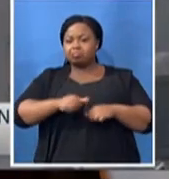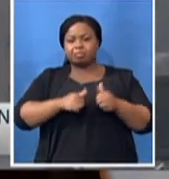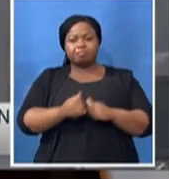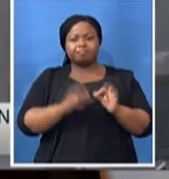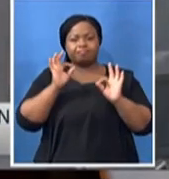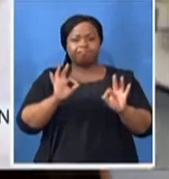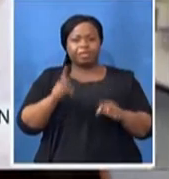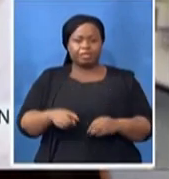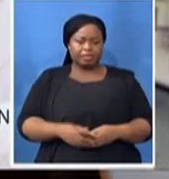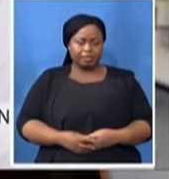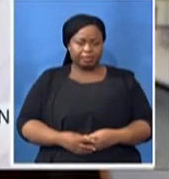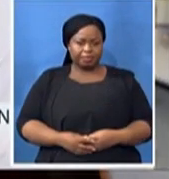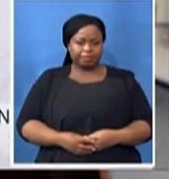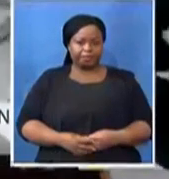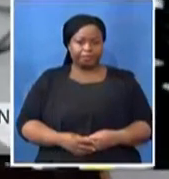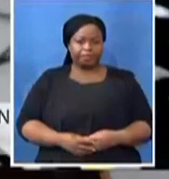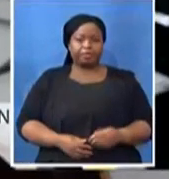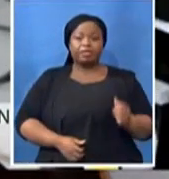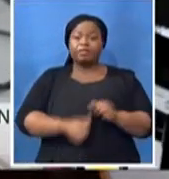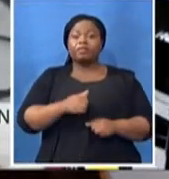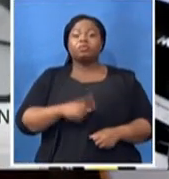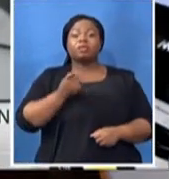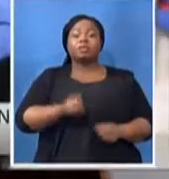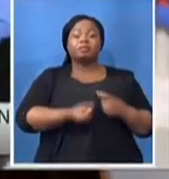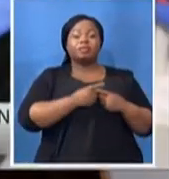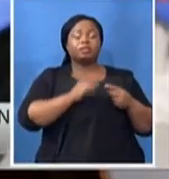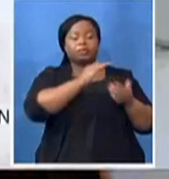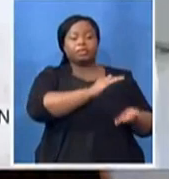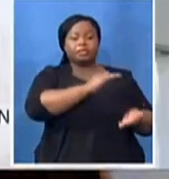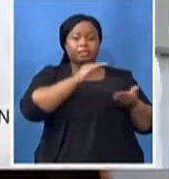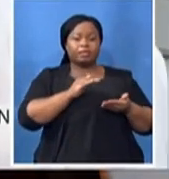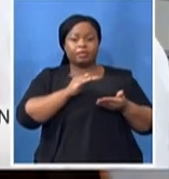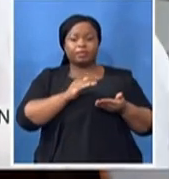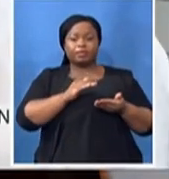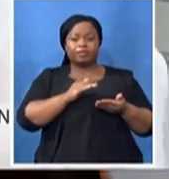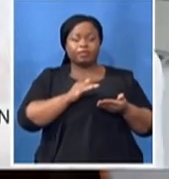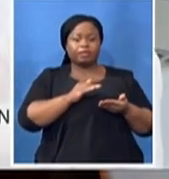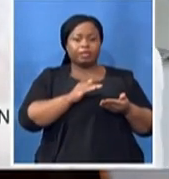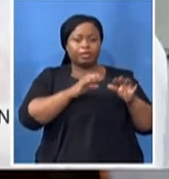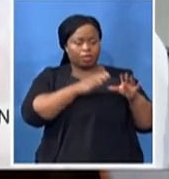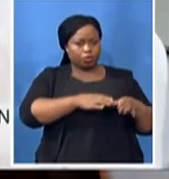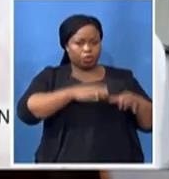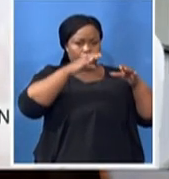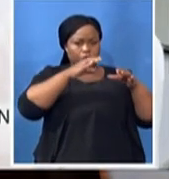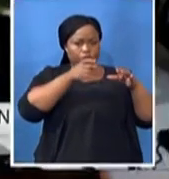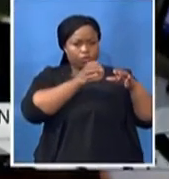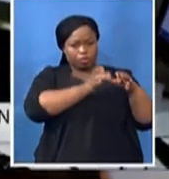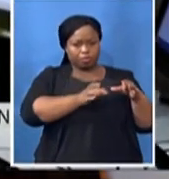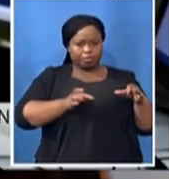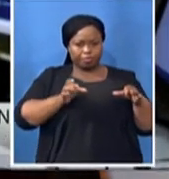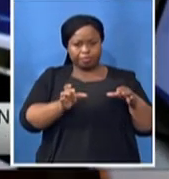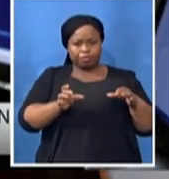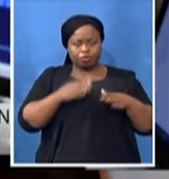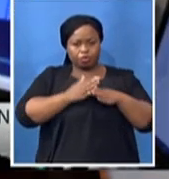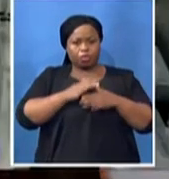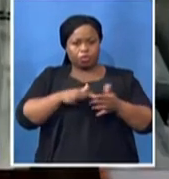is that we receive our specimens through the chute, and then we need to put them onto worksheets. So we need to receive them on the system as well as put them